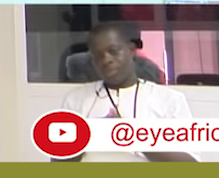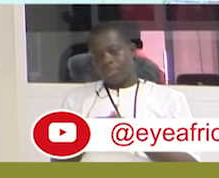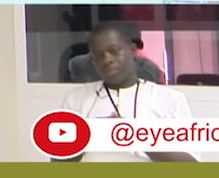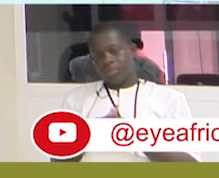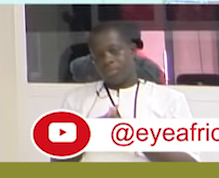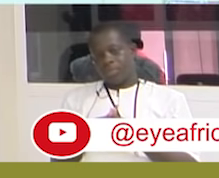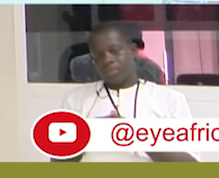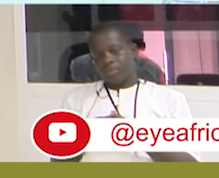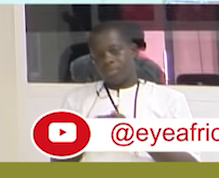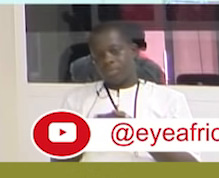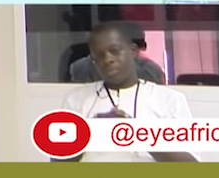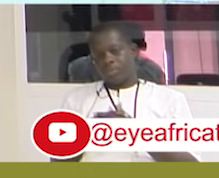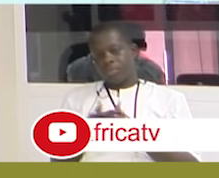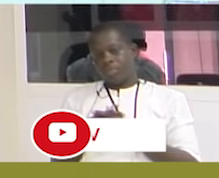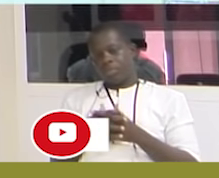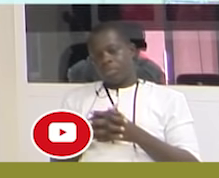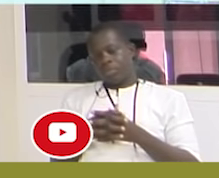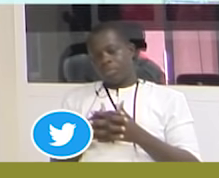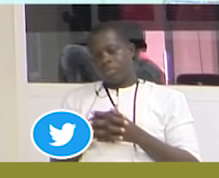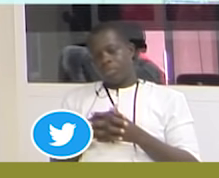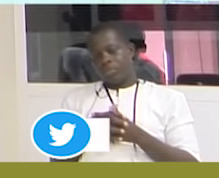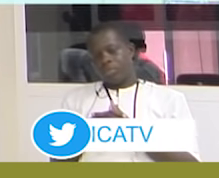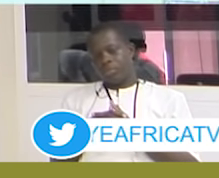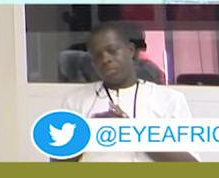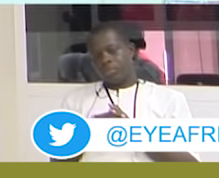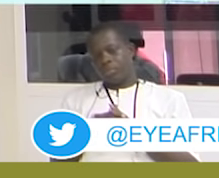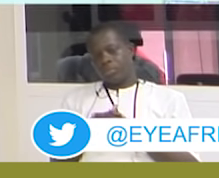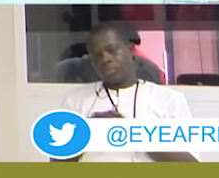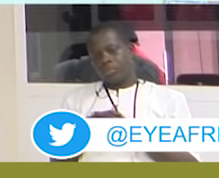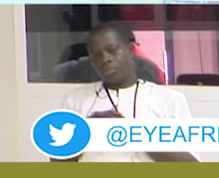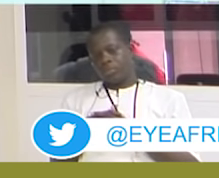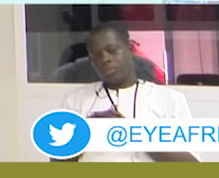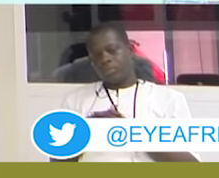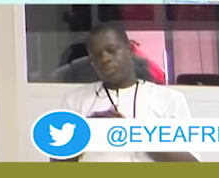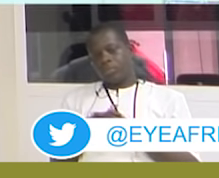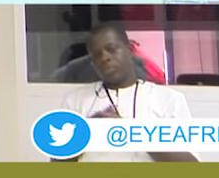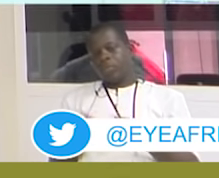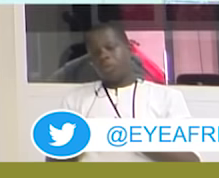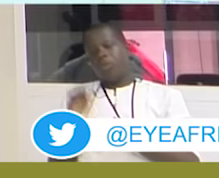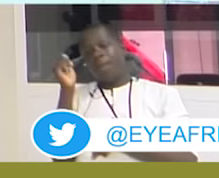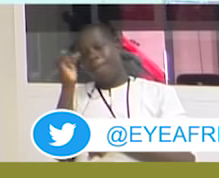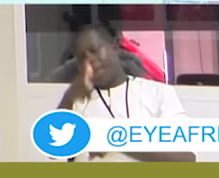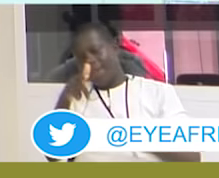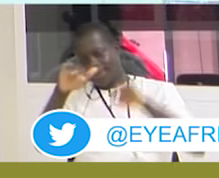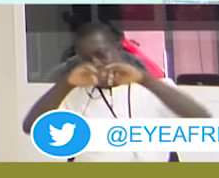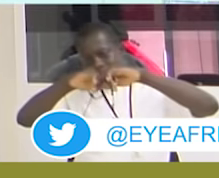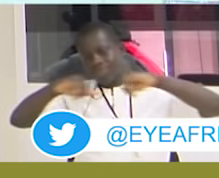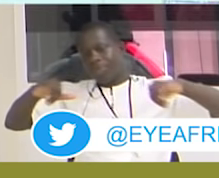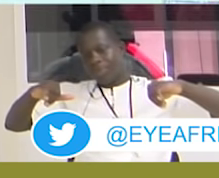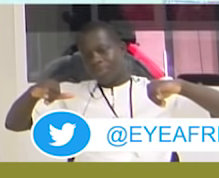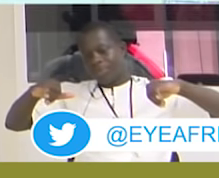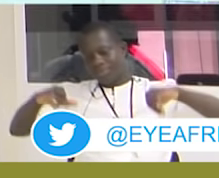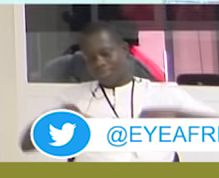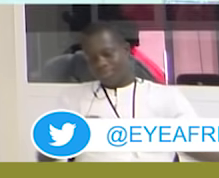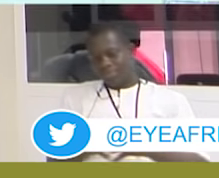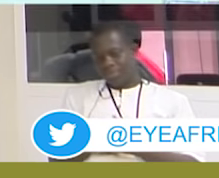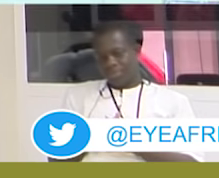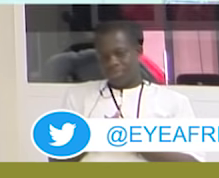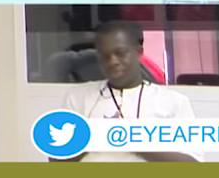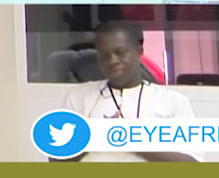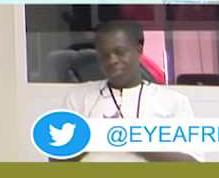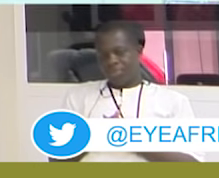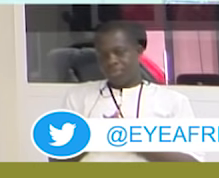li dé dem bank ndax naka lañ ko dé fay dañ ko dé fay separate. That payment was done